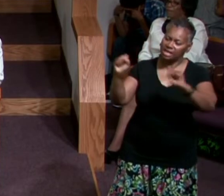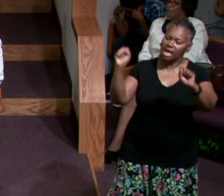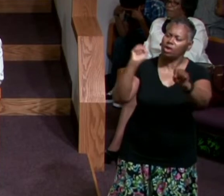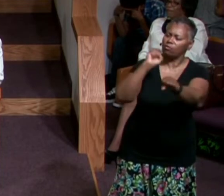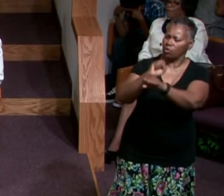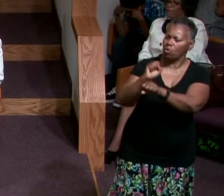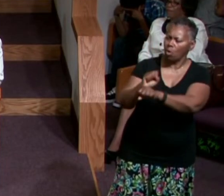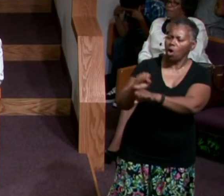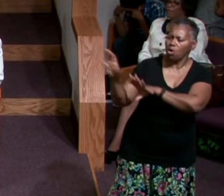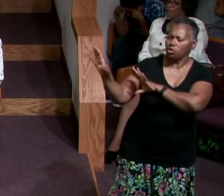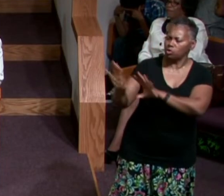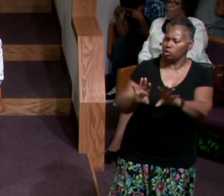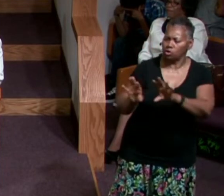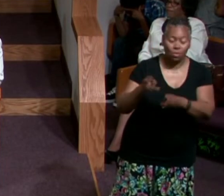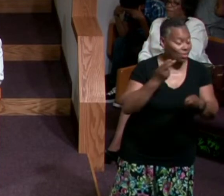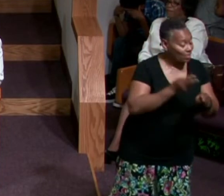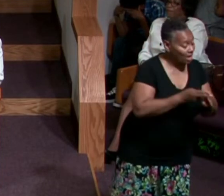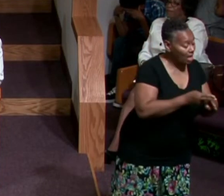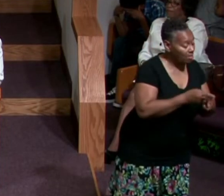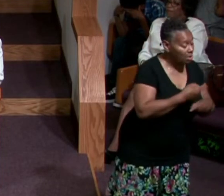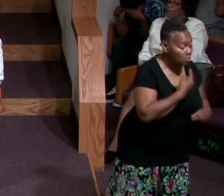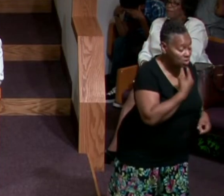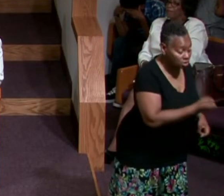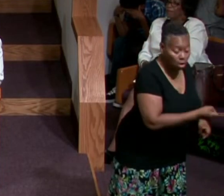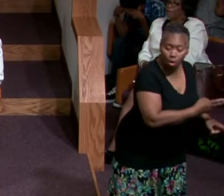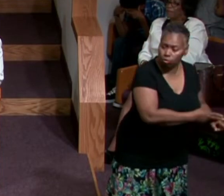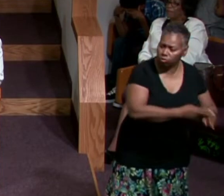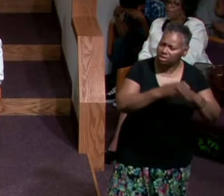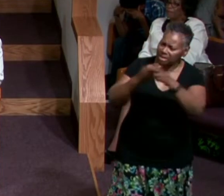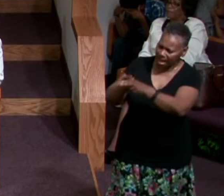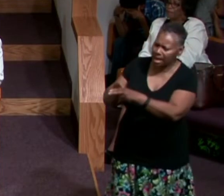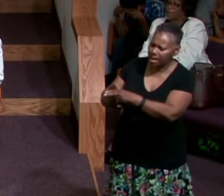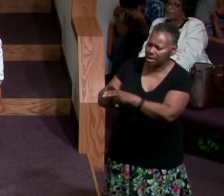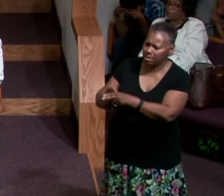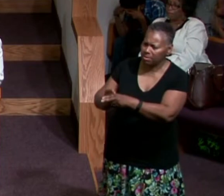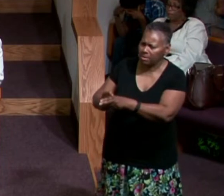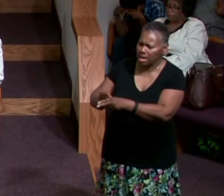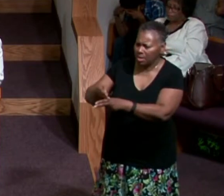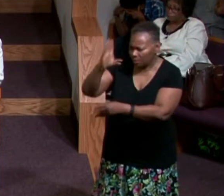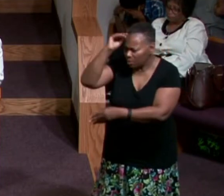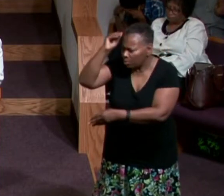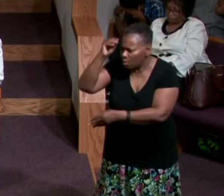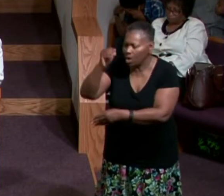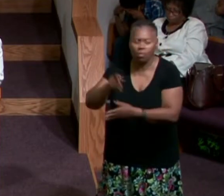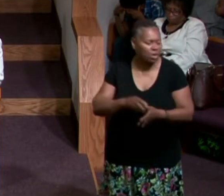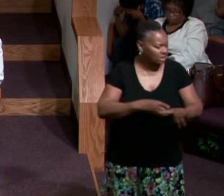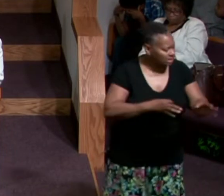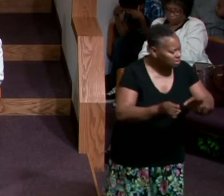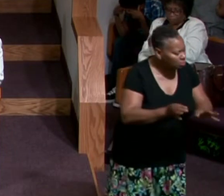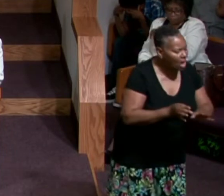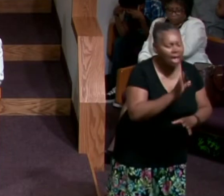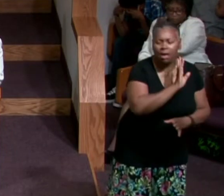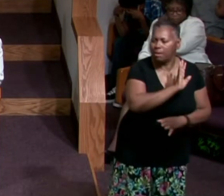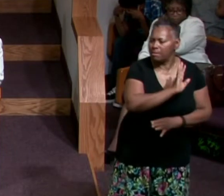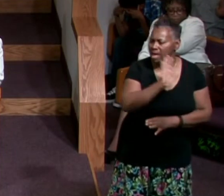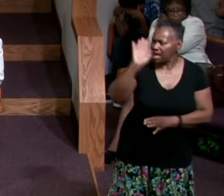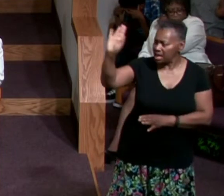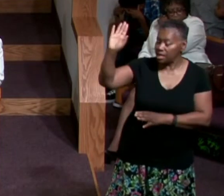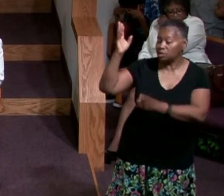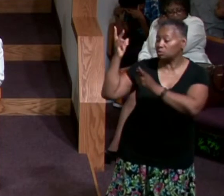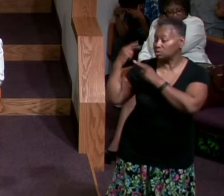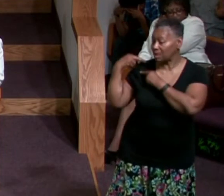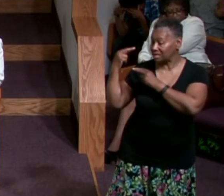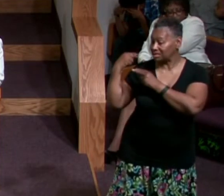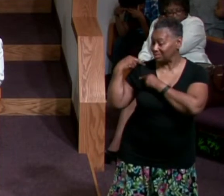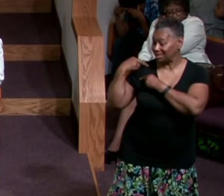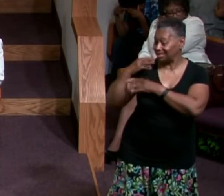was told to give this baby boy would describe exactly what his responsibility would be to all of humanity. The